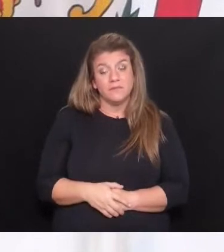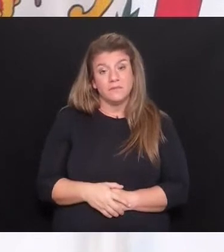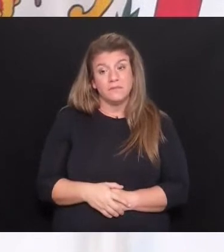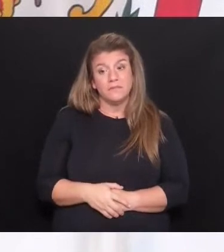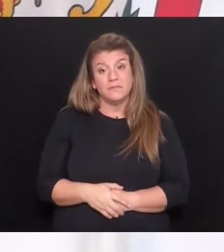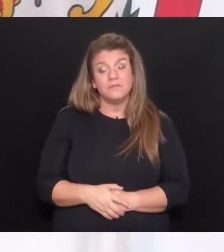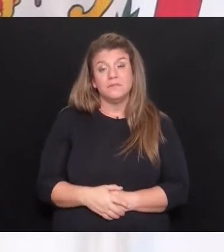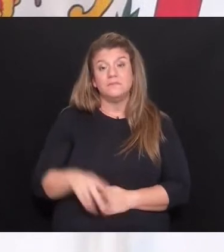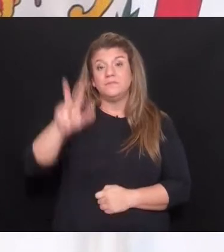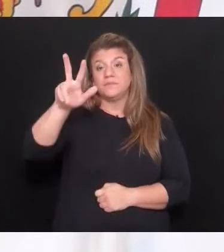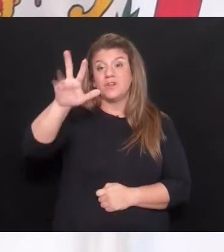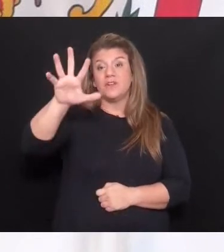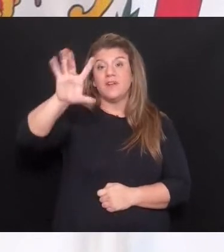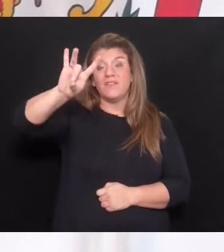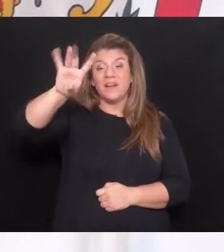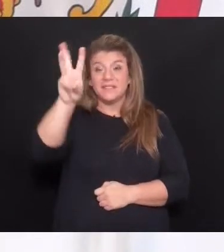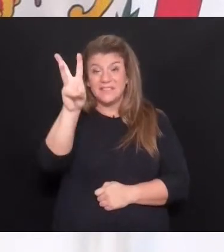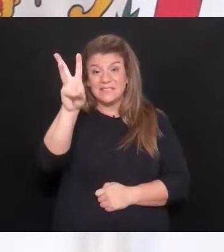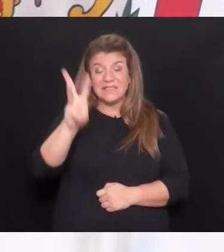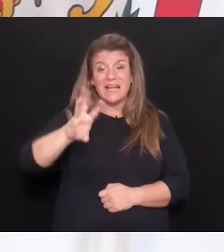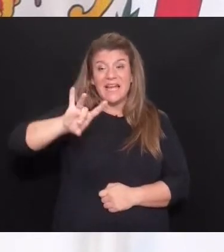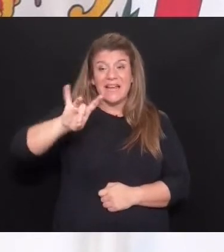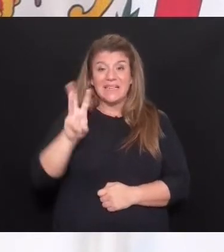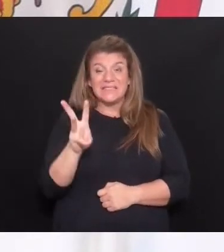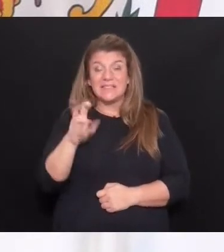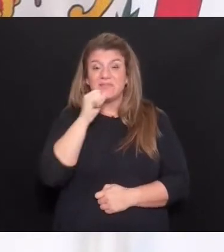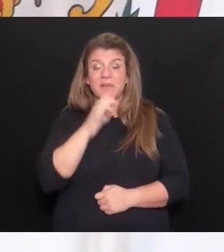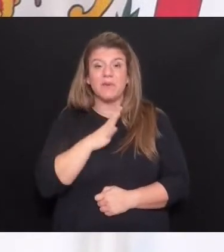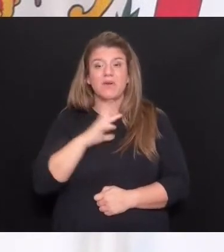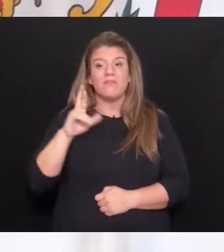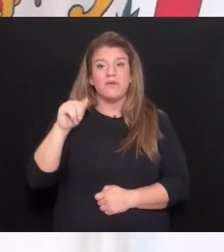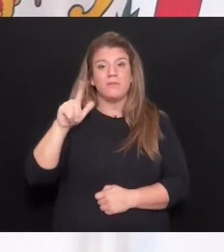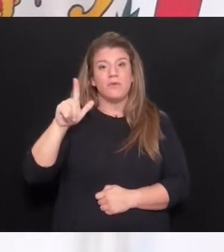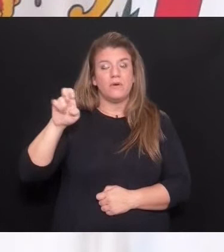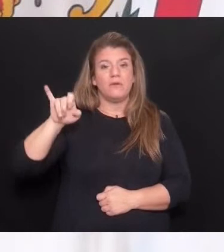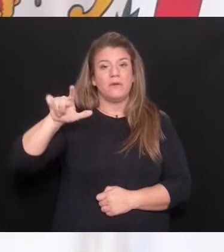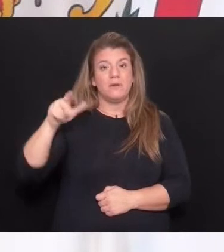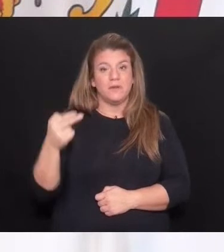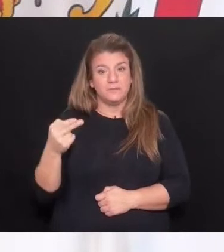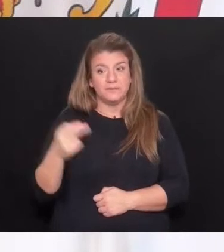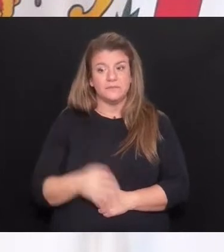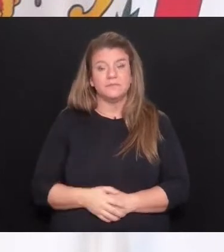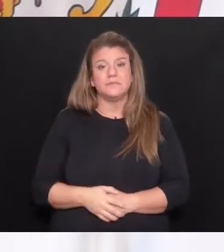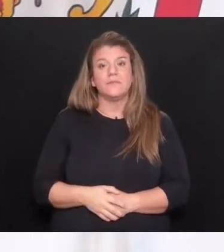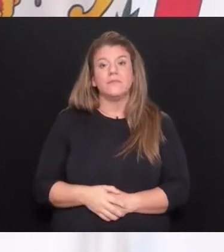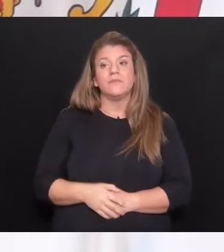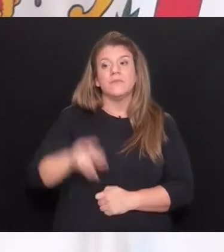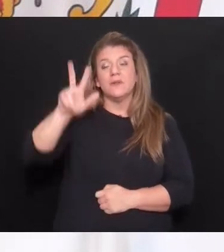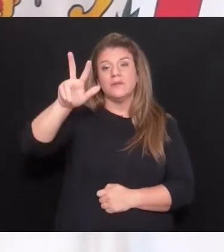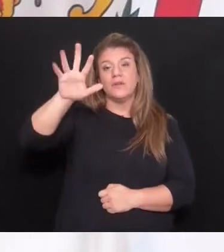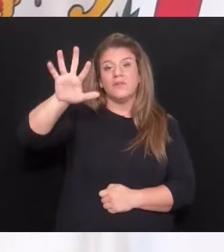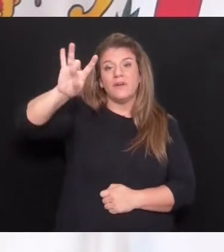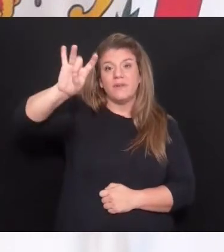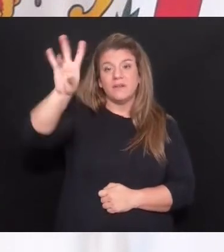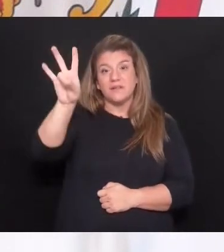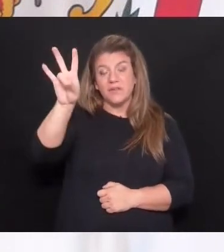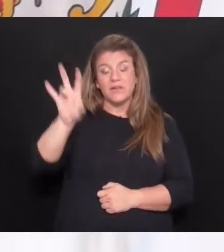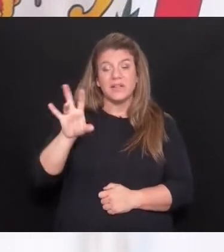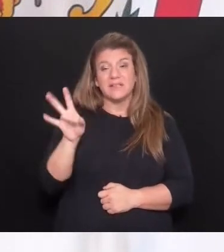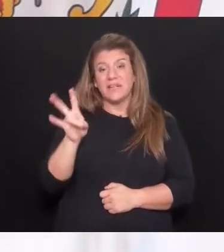The 3,586th death, an 86-year-old female from Raleigh County. The 3,587th death,